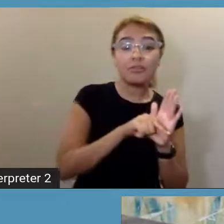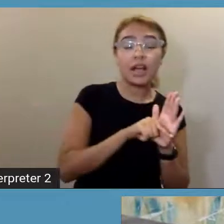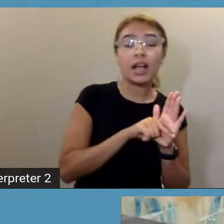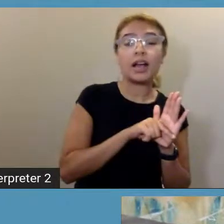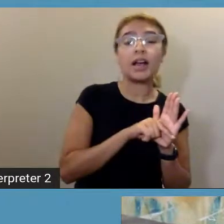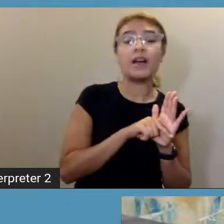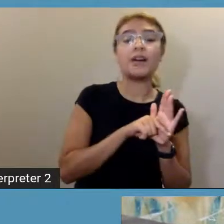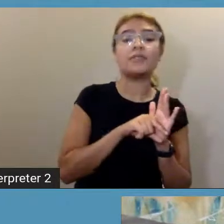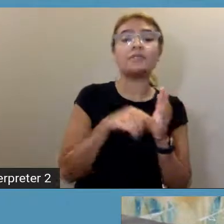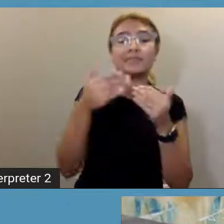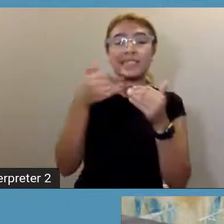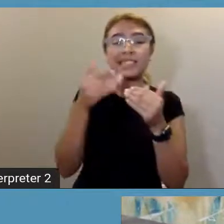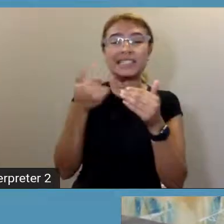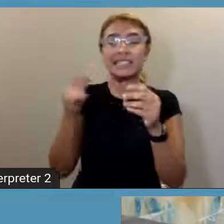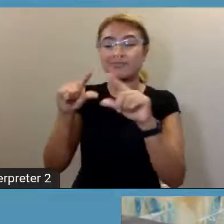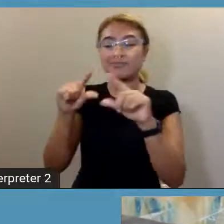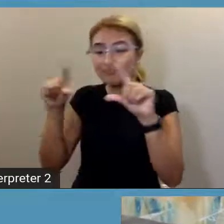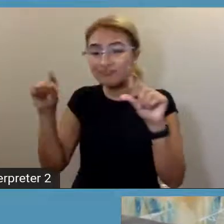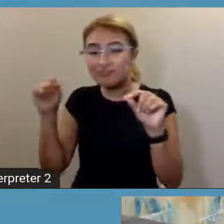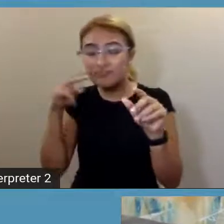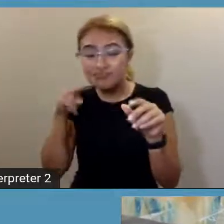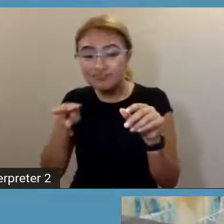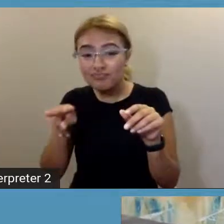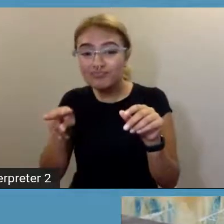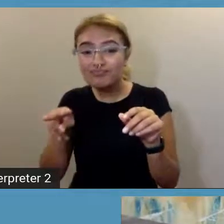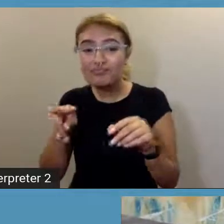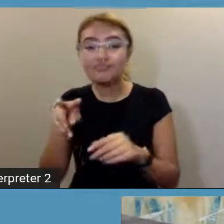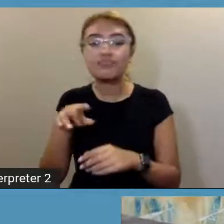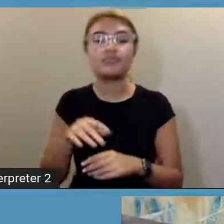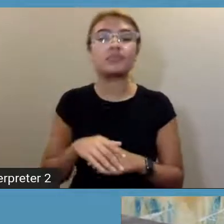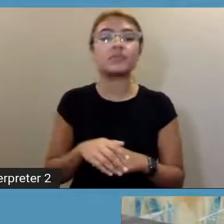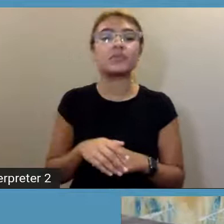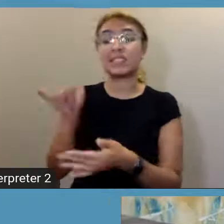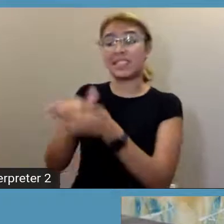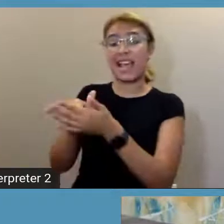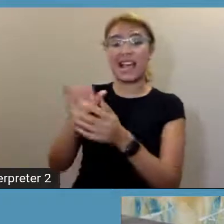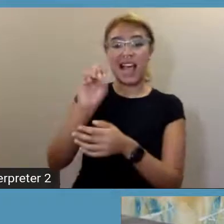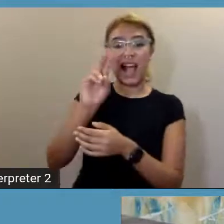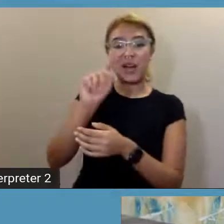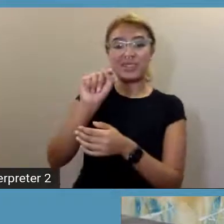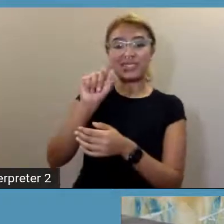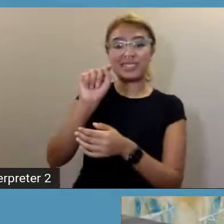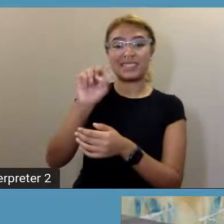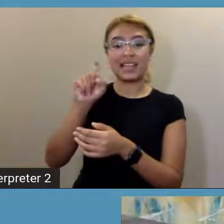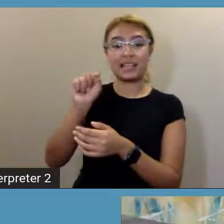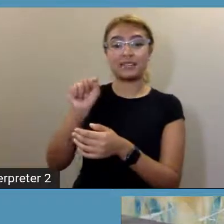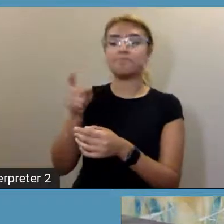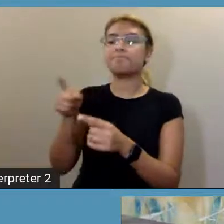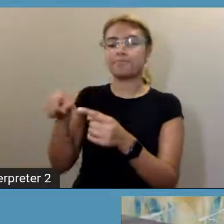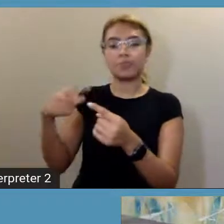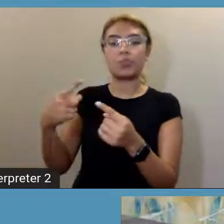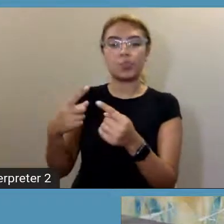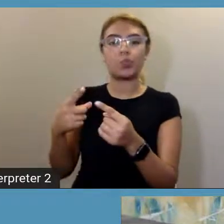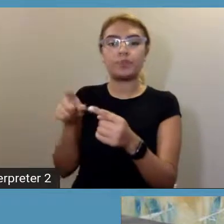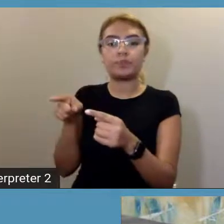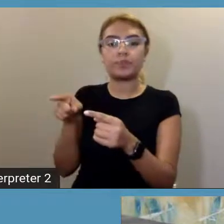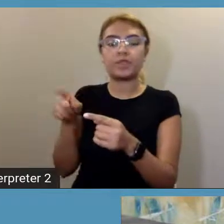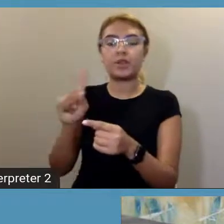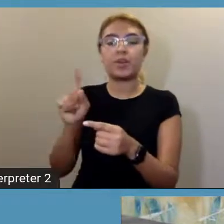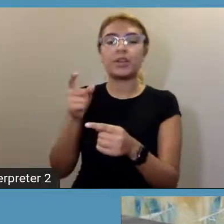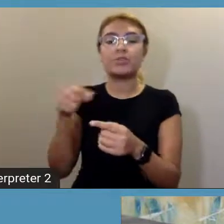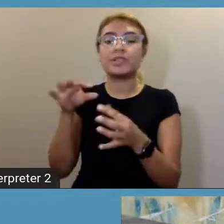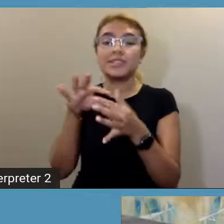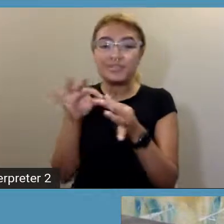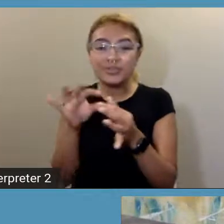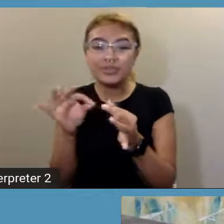it's very easy to do. It literally tells you alt text, and that's where you describe what the image is. And right